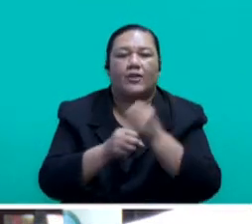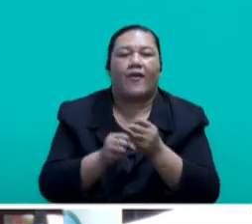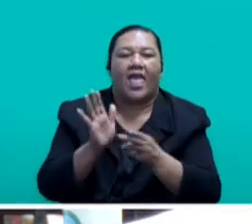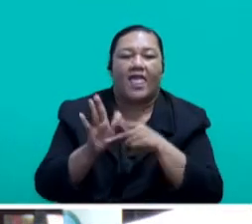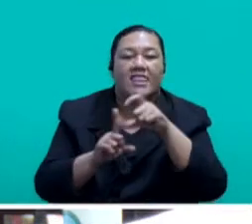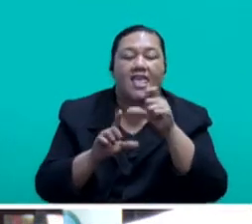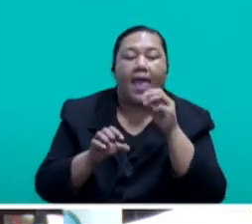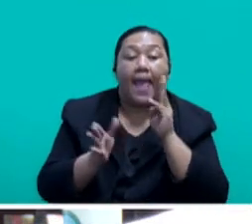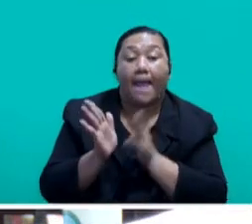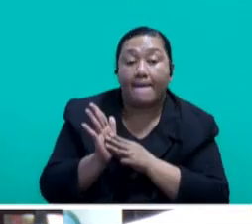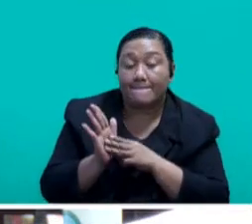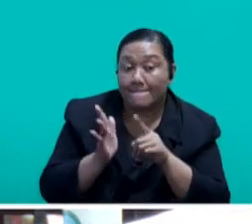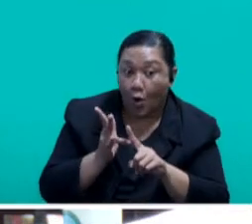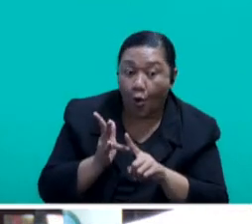Fiji.